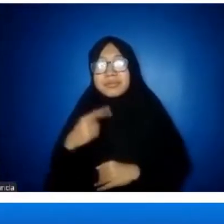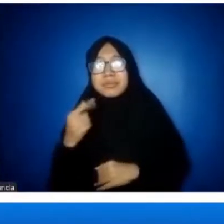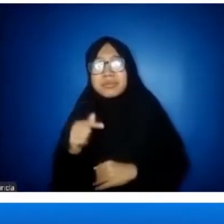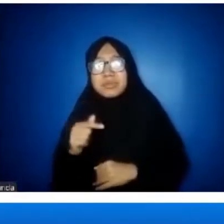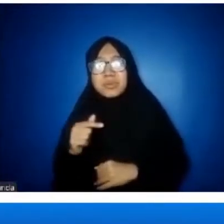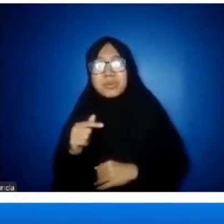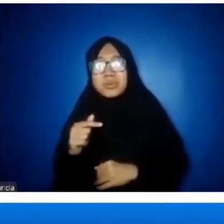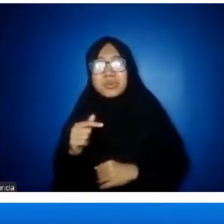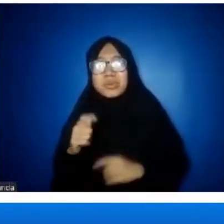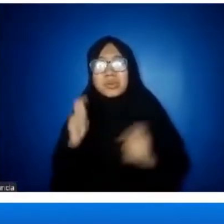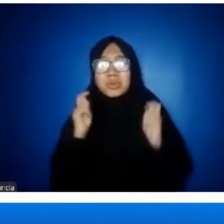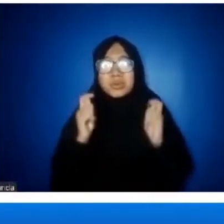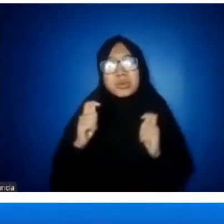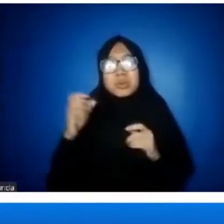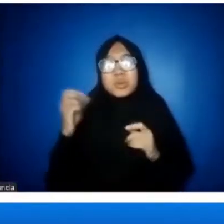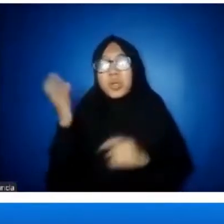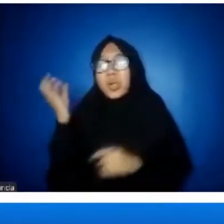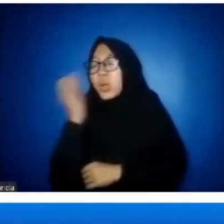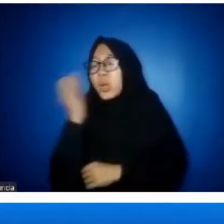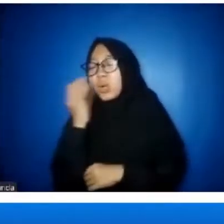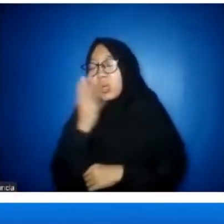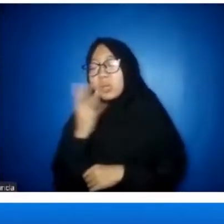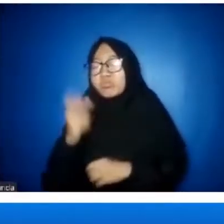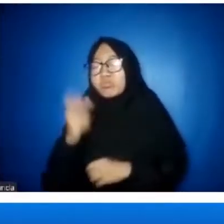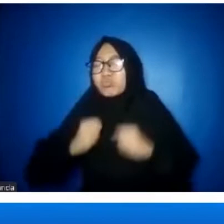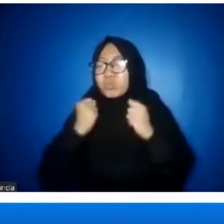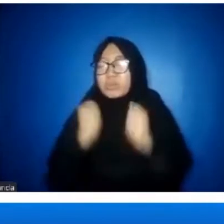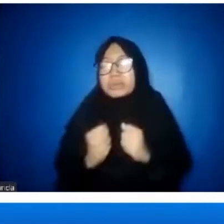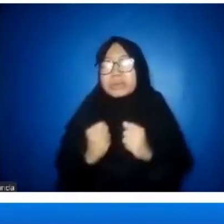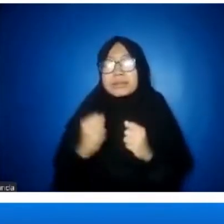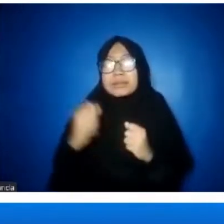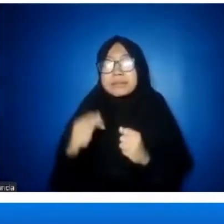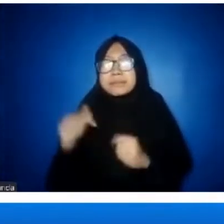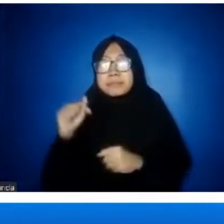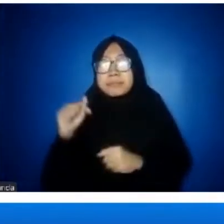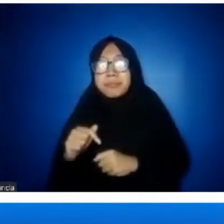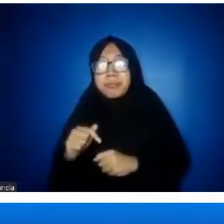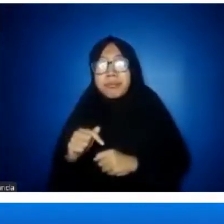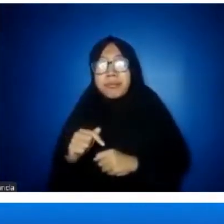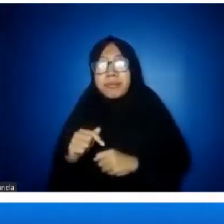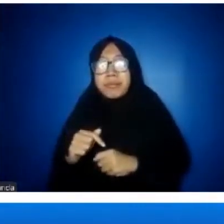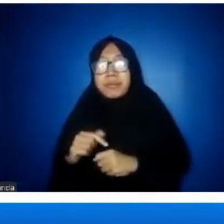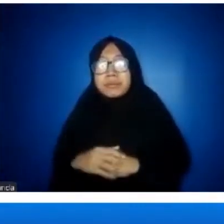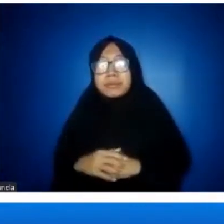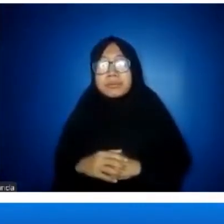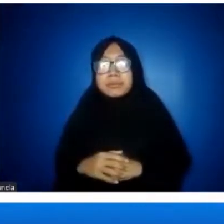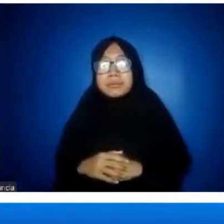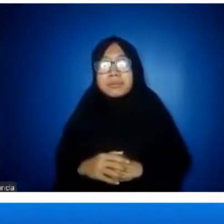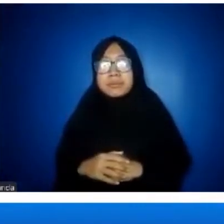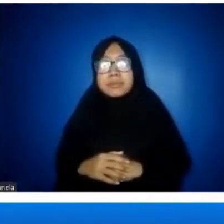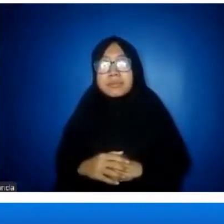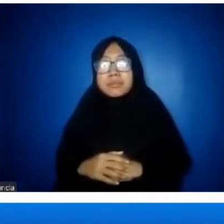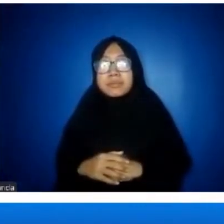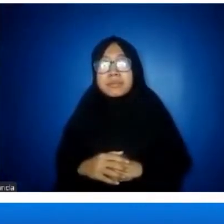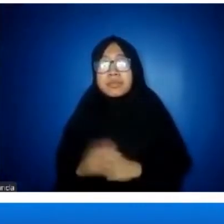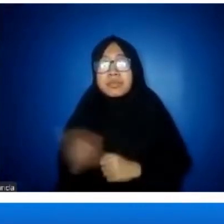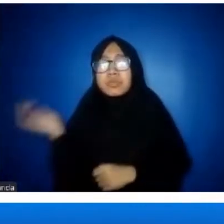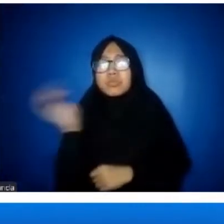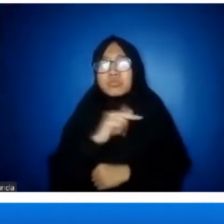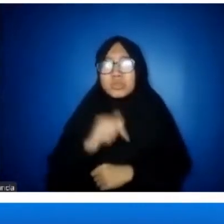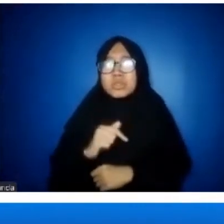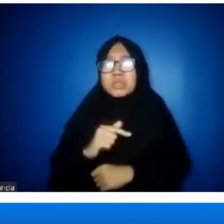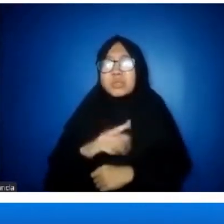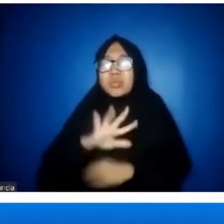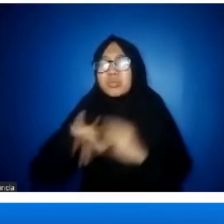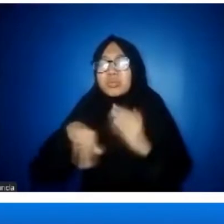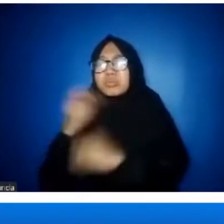democracy in Hong Kong by despotic powers should be the concern of all of us. Every day, the news reports on